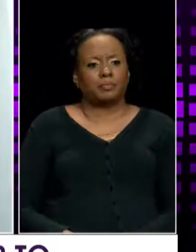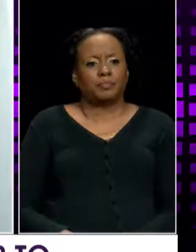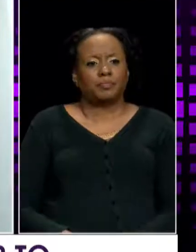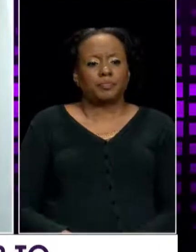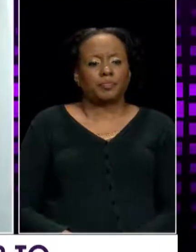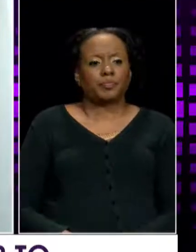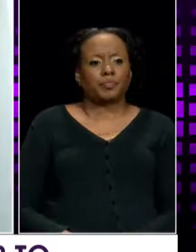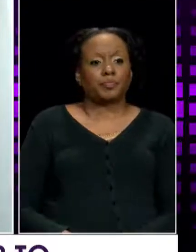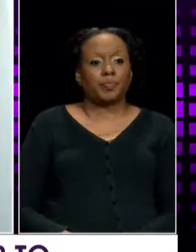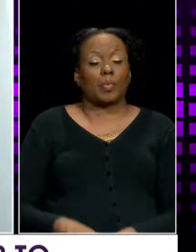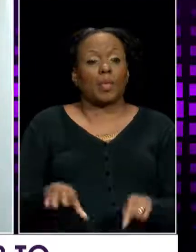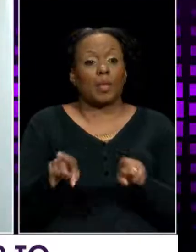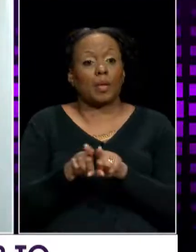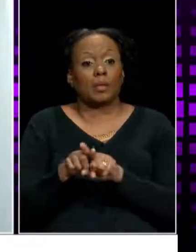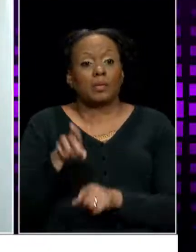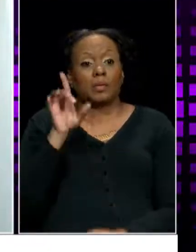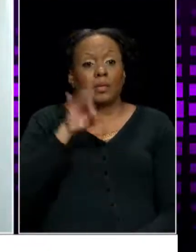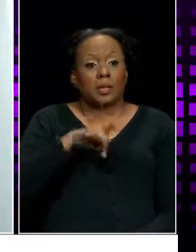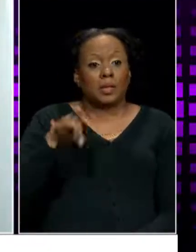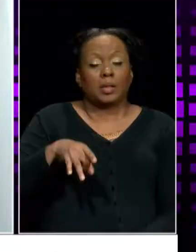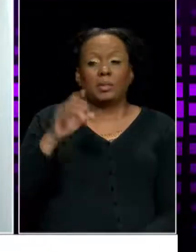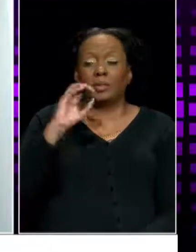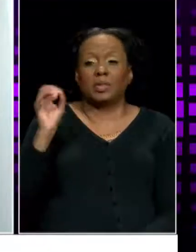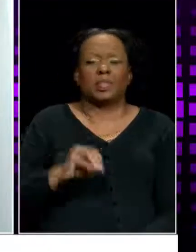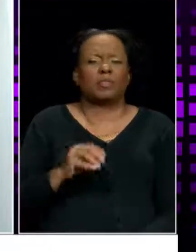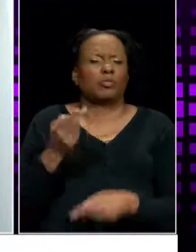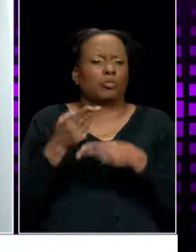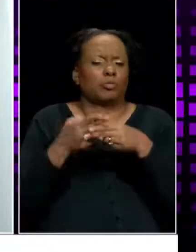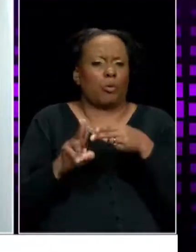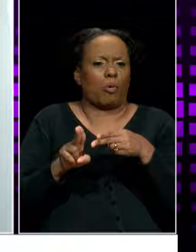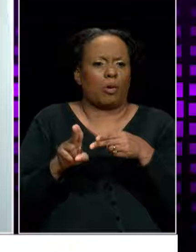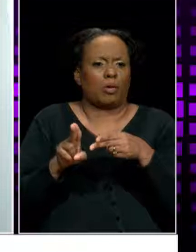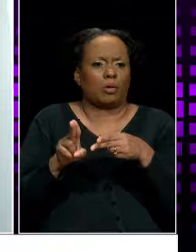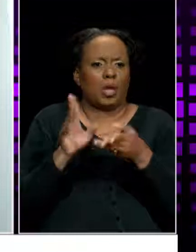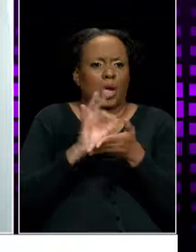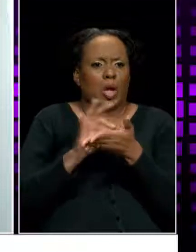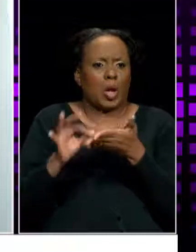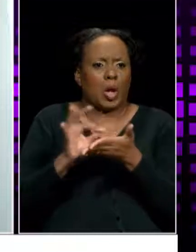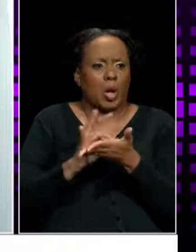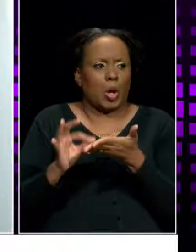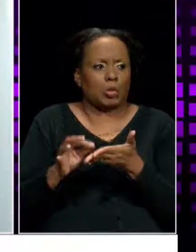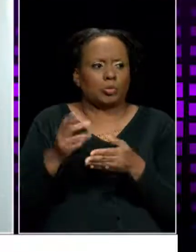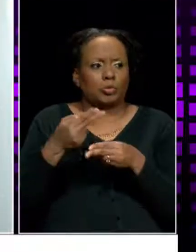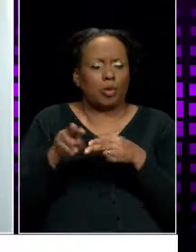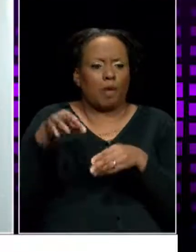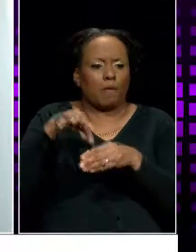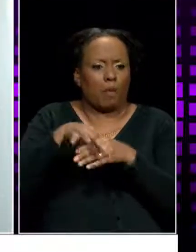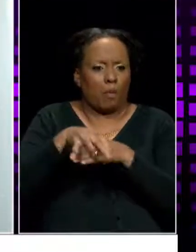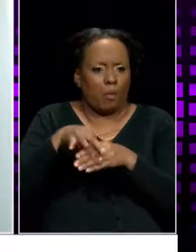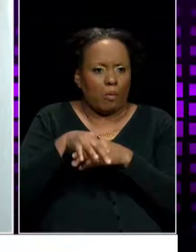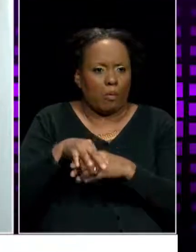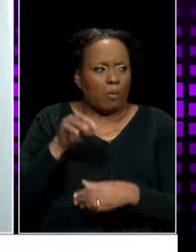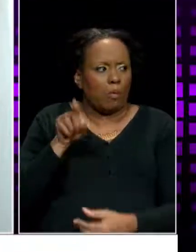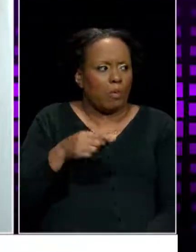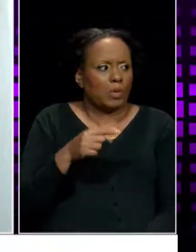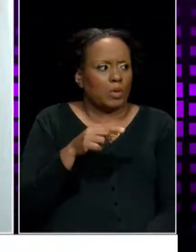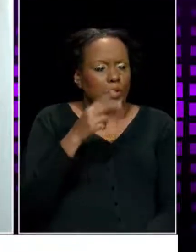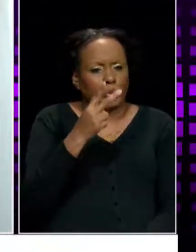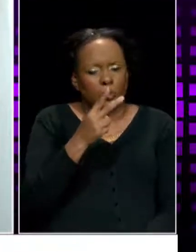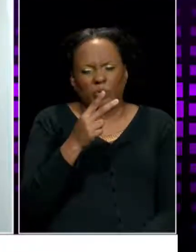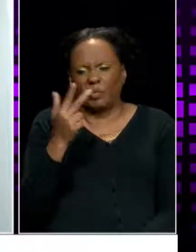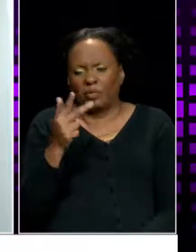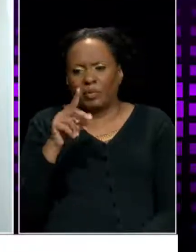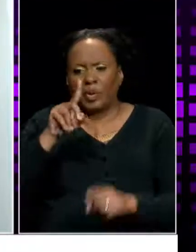had 88%, and this poll was a very short poll, so it's quick and simple. I think it's only 2 or 3 questions. Feel free to go take